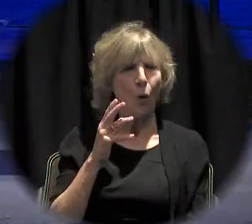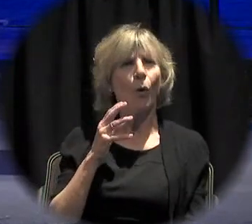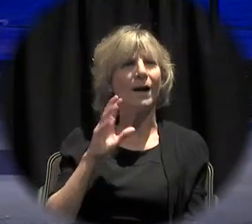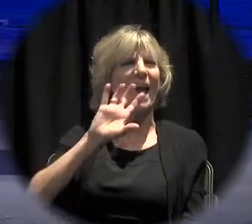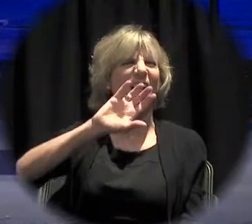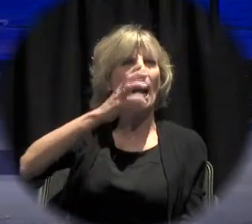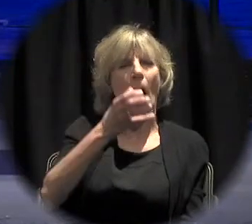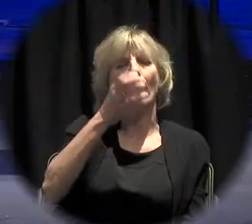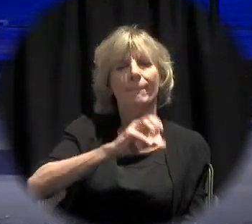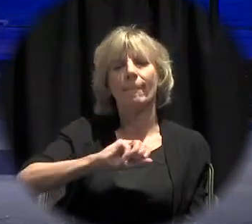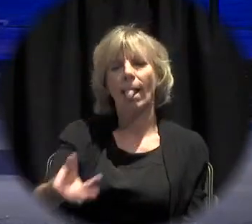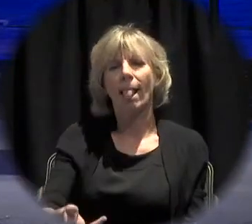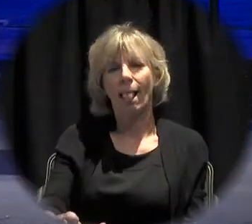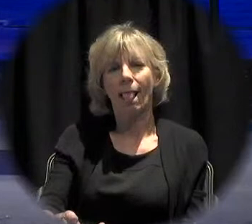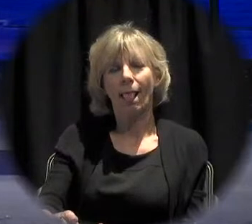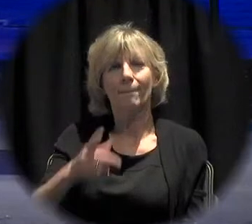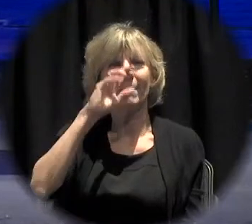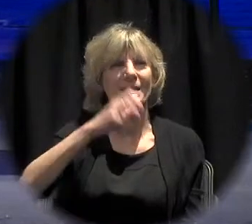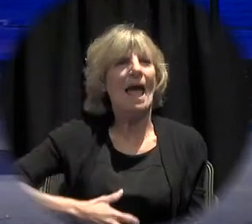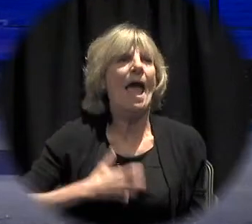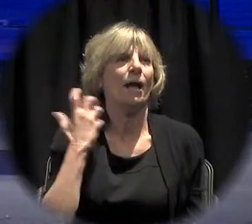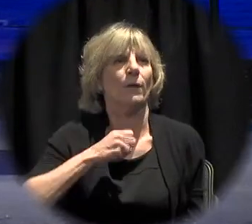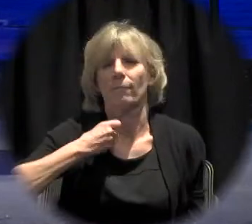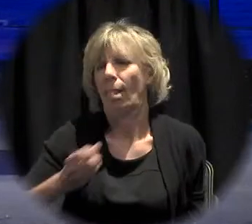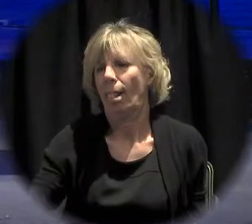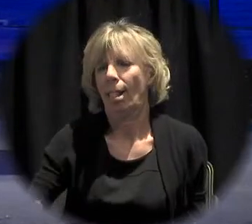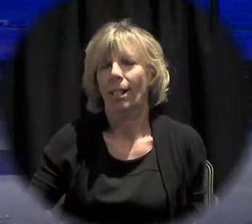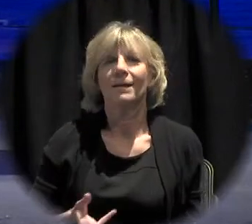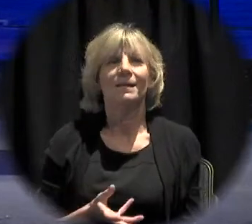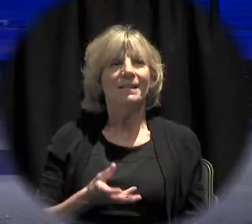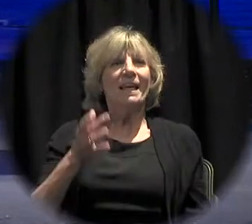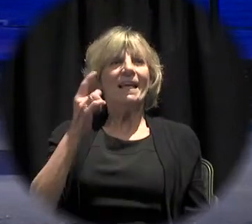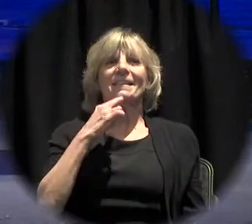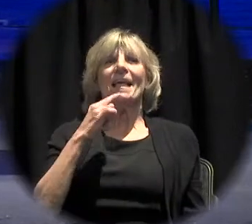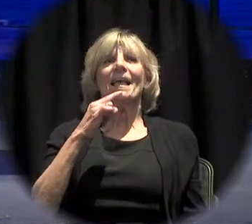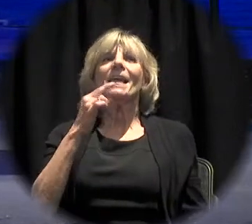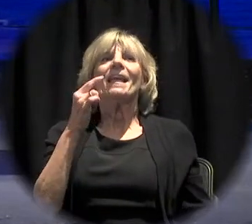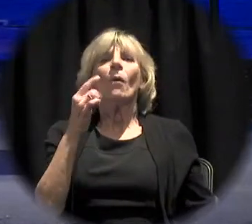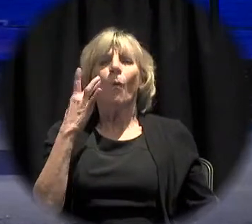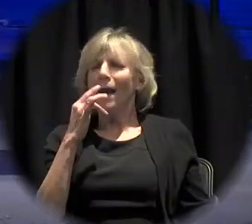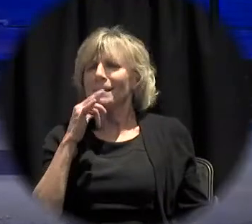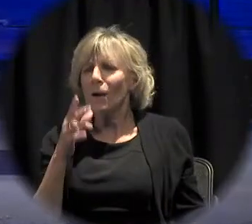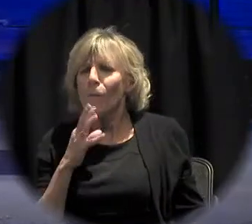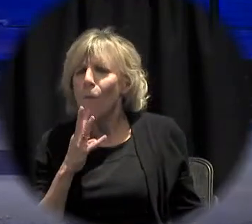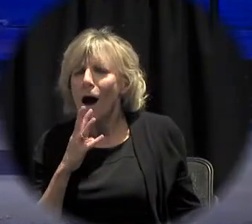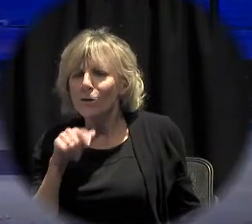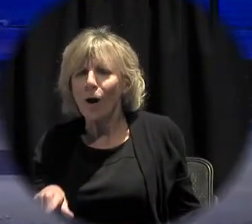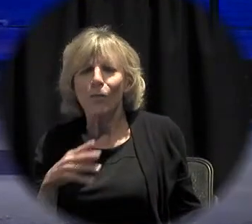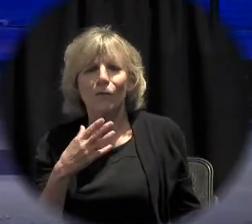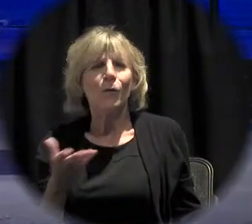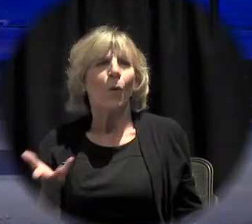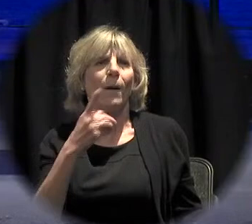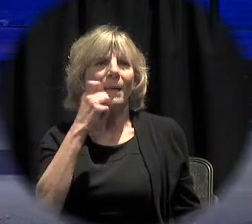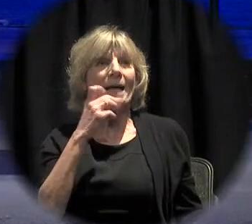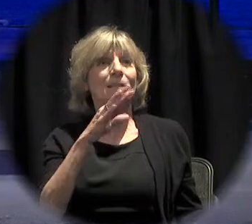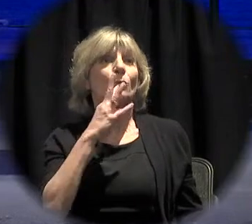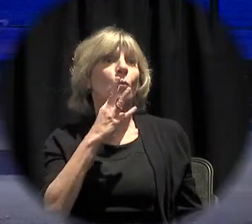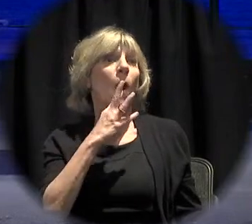One of you is going to say, because you knocked the cup over, dummy. There's another reason. It's because there was water in the